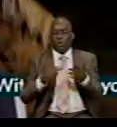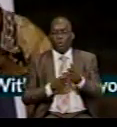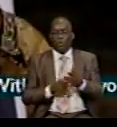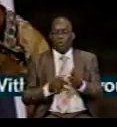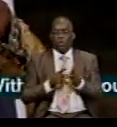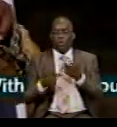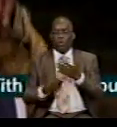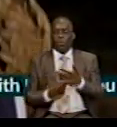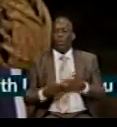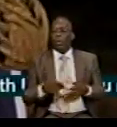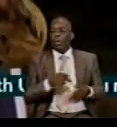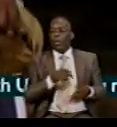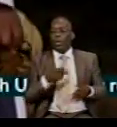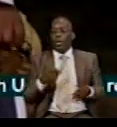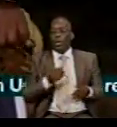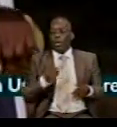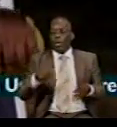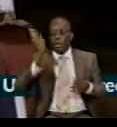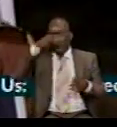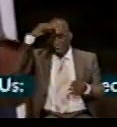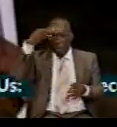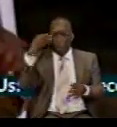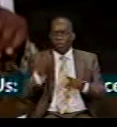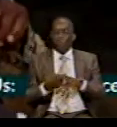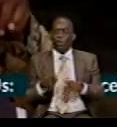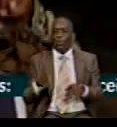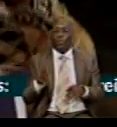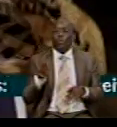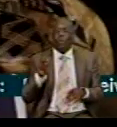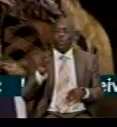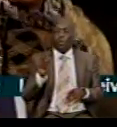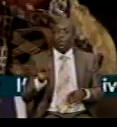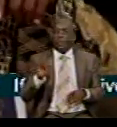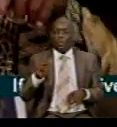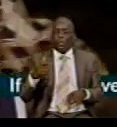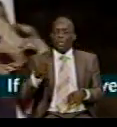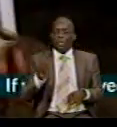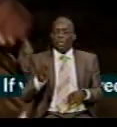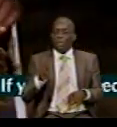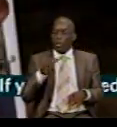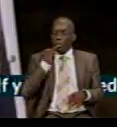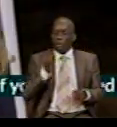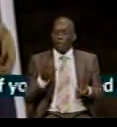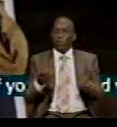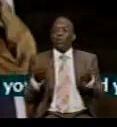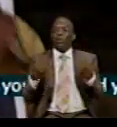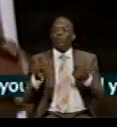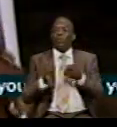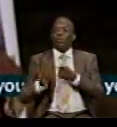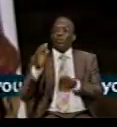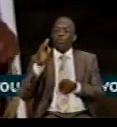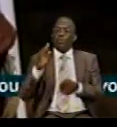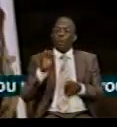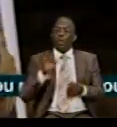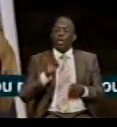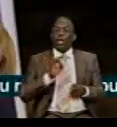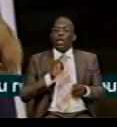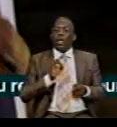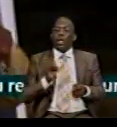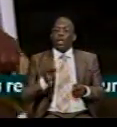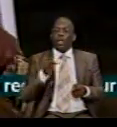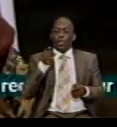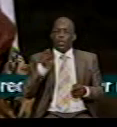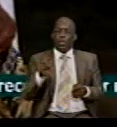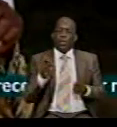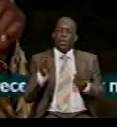from Nigeria, that holy crusade in this Douala. So I have to encourage myself and make sure that I come. So when I come